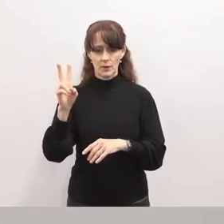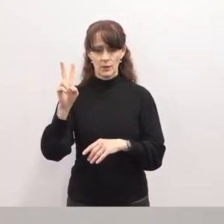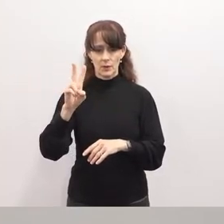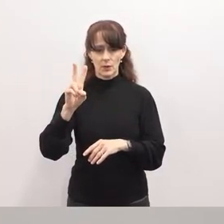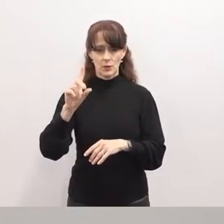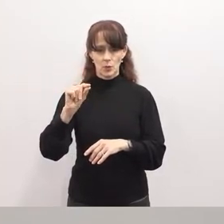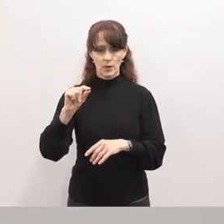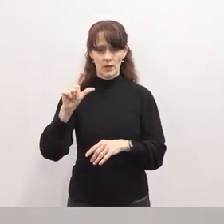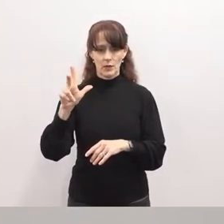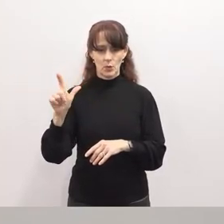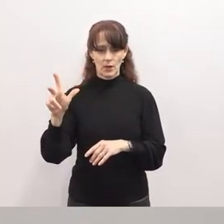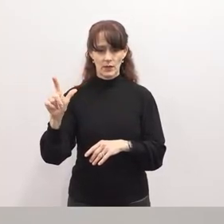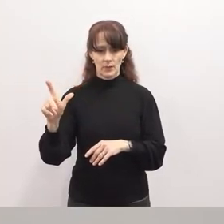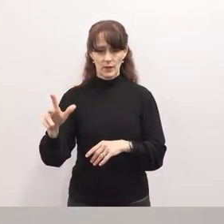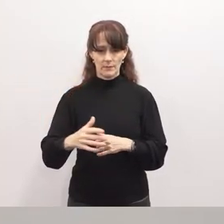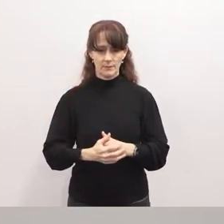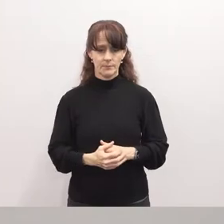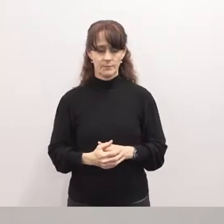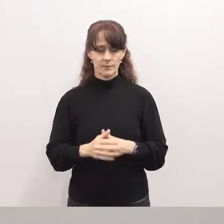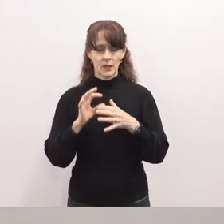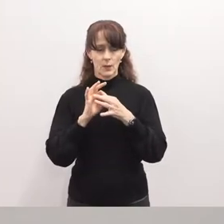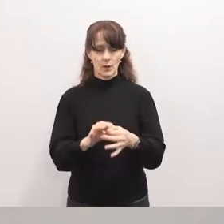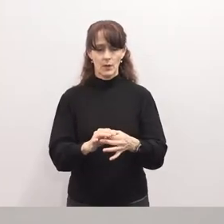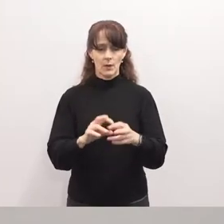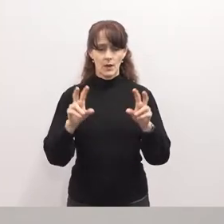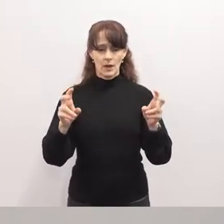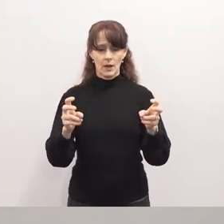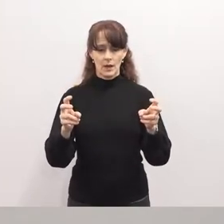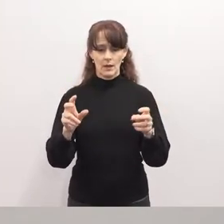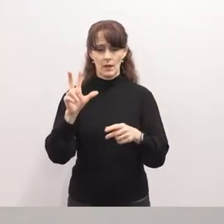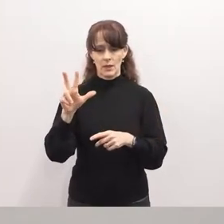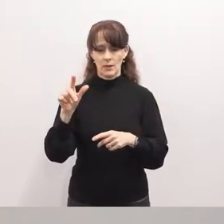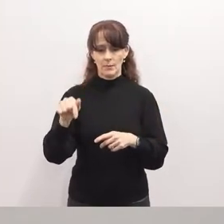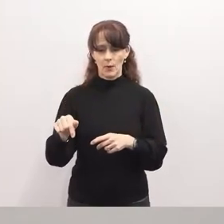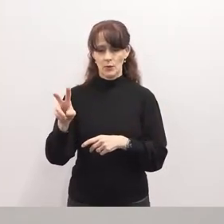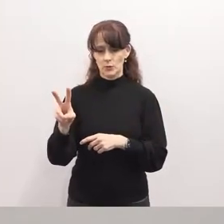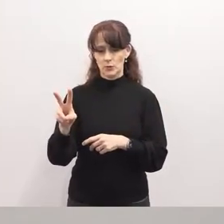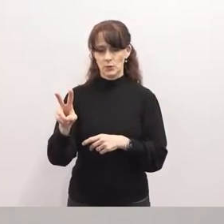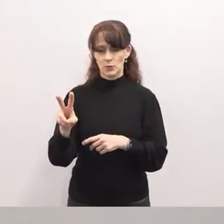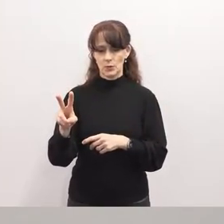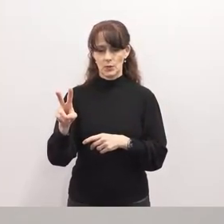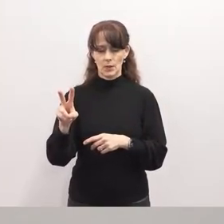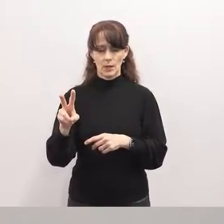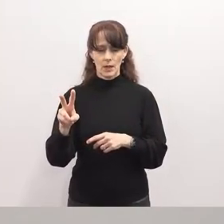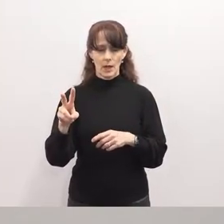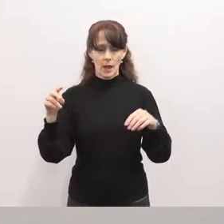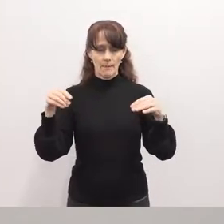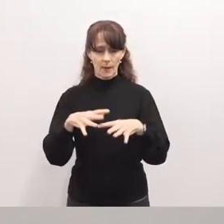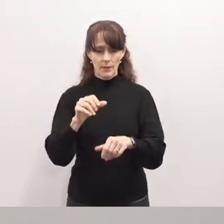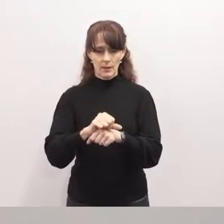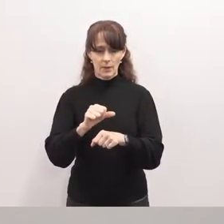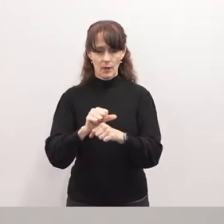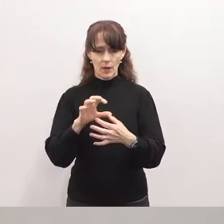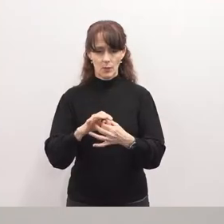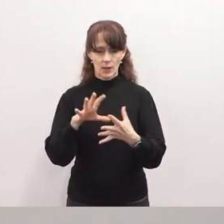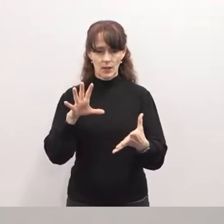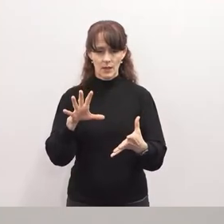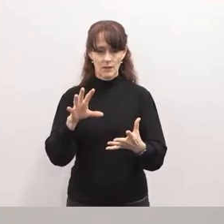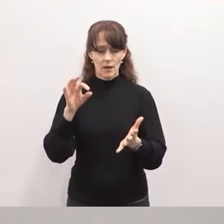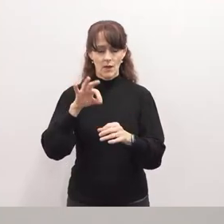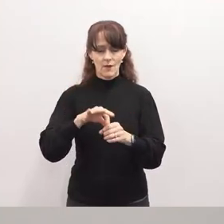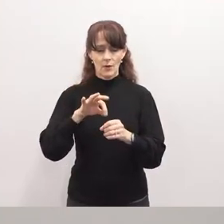15th, 2023. Regarding item 3.2, public employee release, the board voted